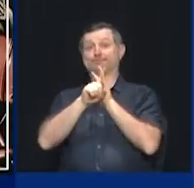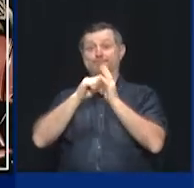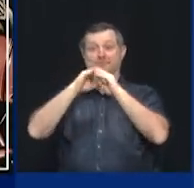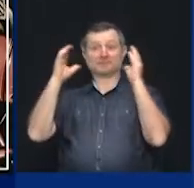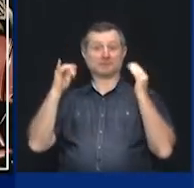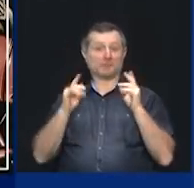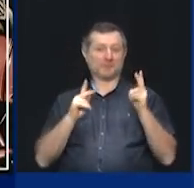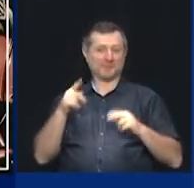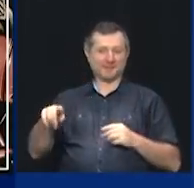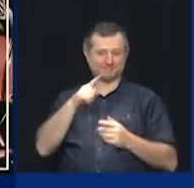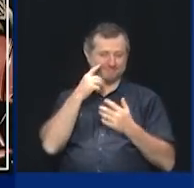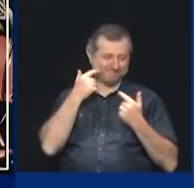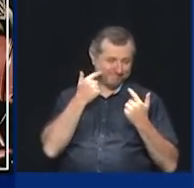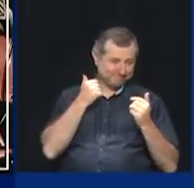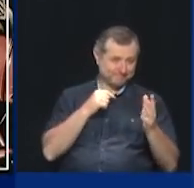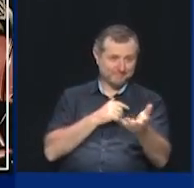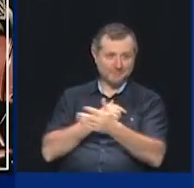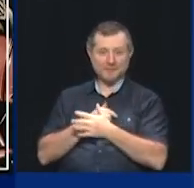Picture the border.